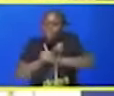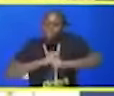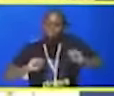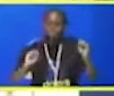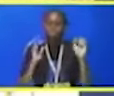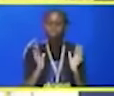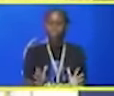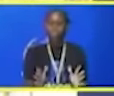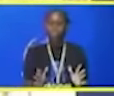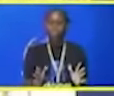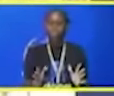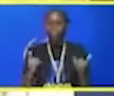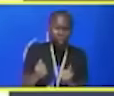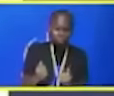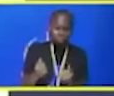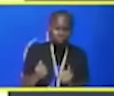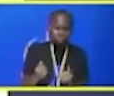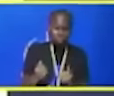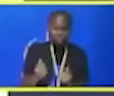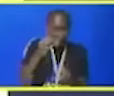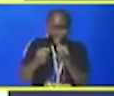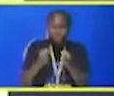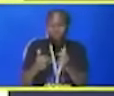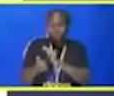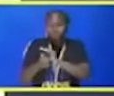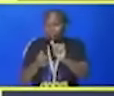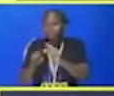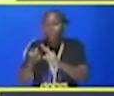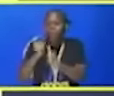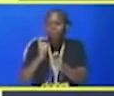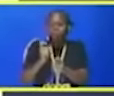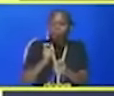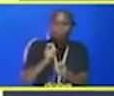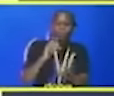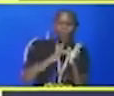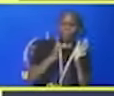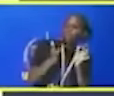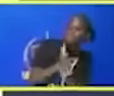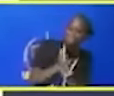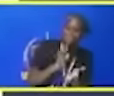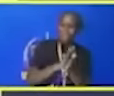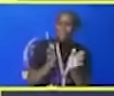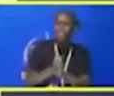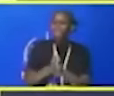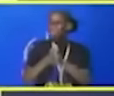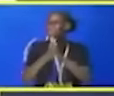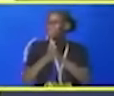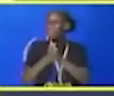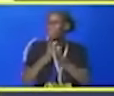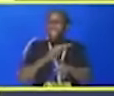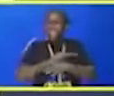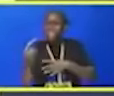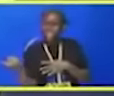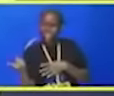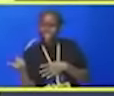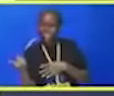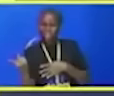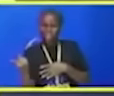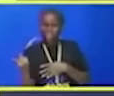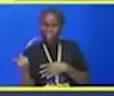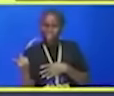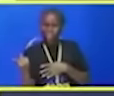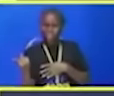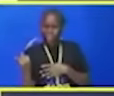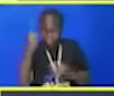We're wrapping up. I just saw a wilderness. There needed to be a timing. It was John that ordained Jesus. And